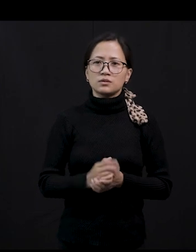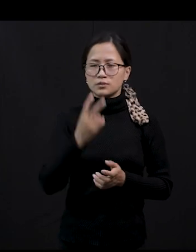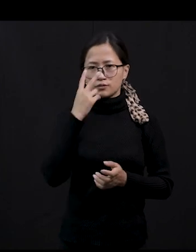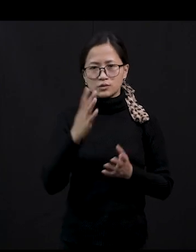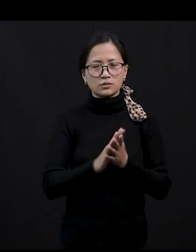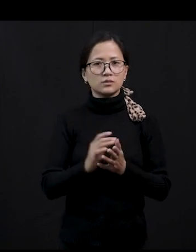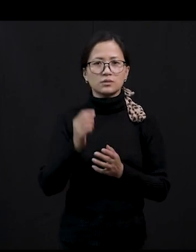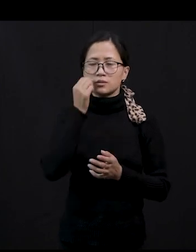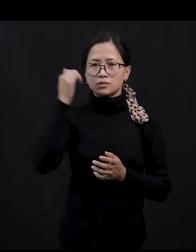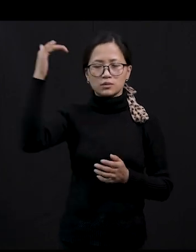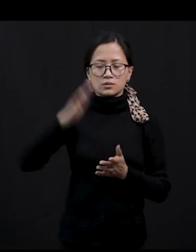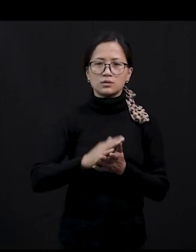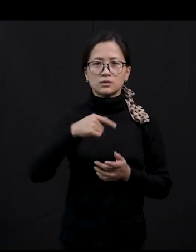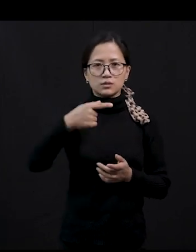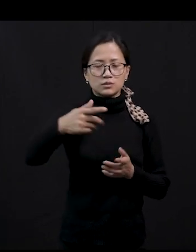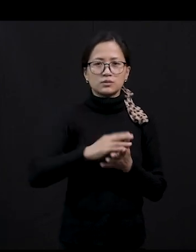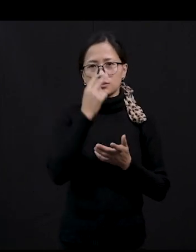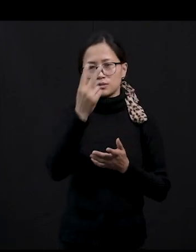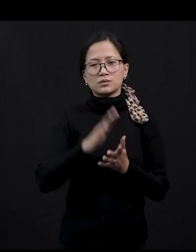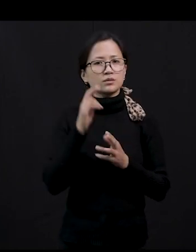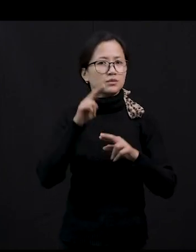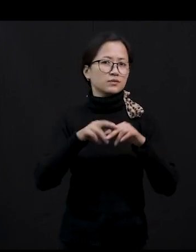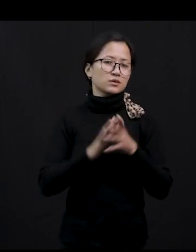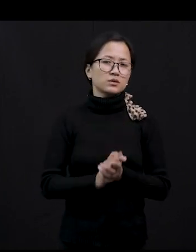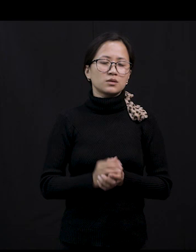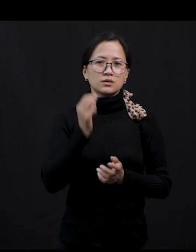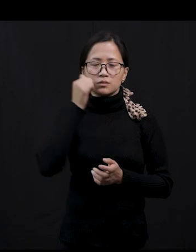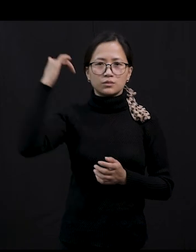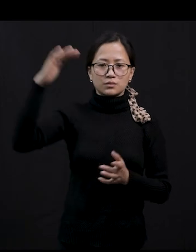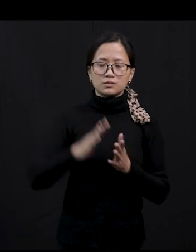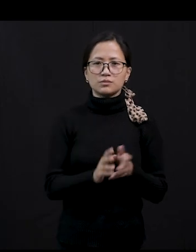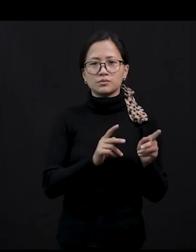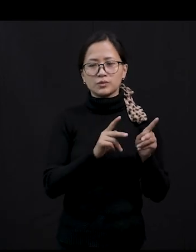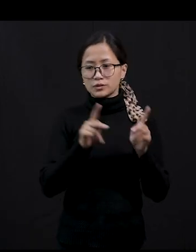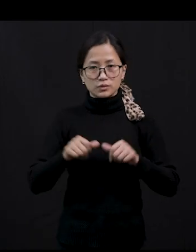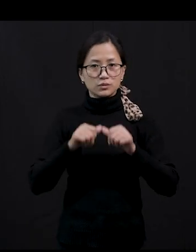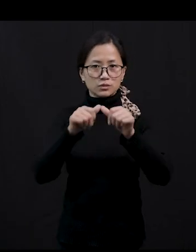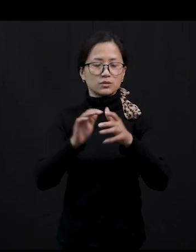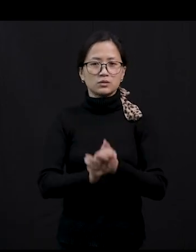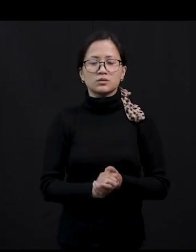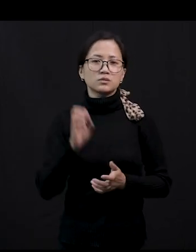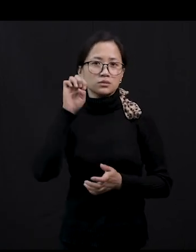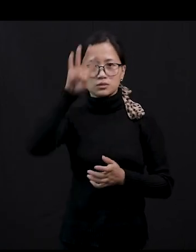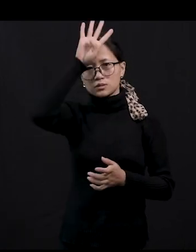the hermit. So we're going to continue and see if the hermit is prepared to give the answers to him,